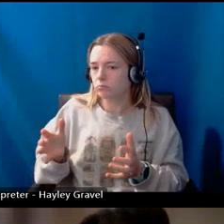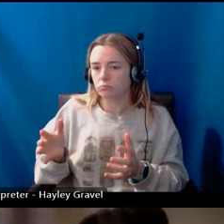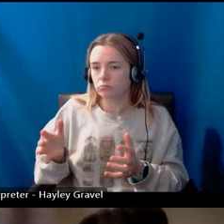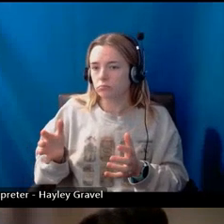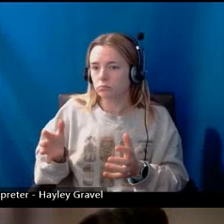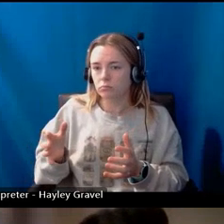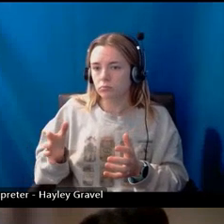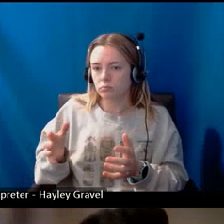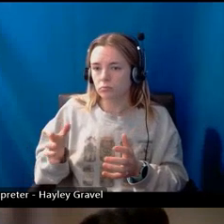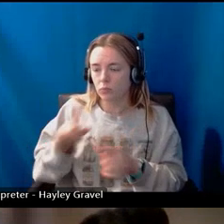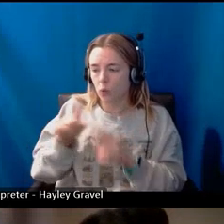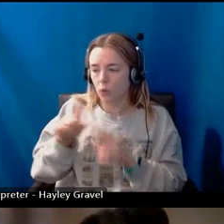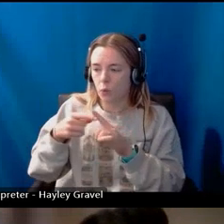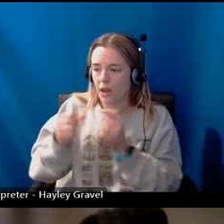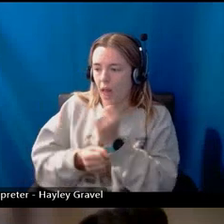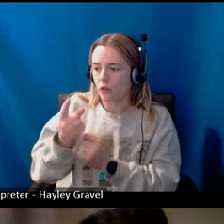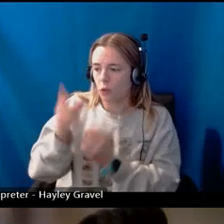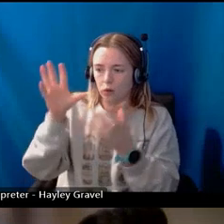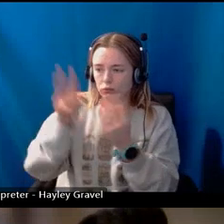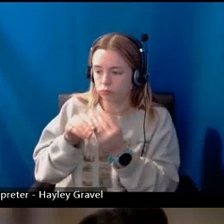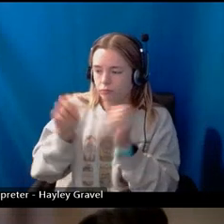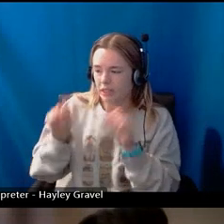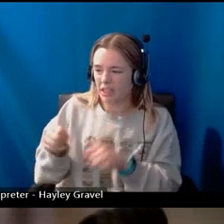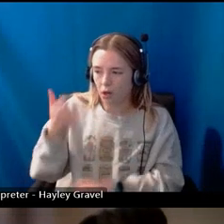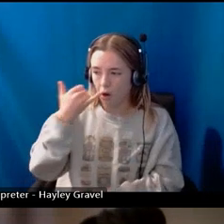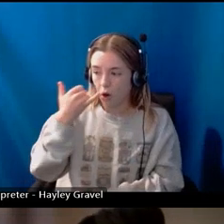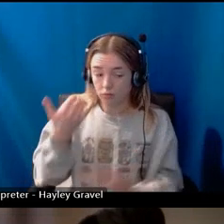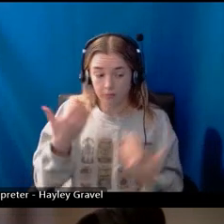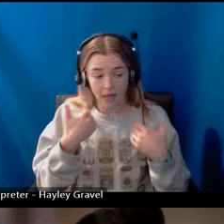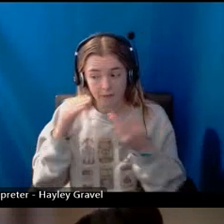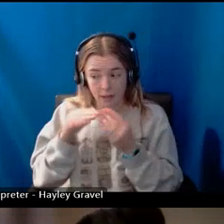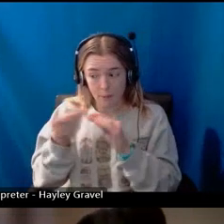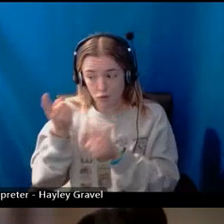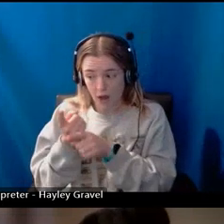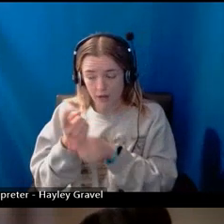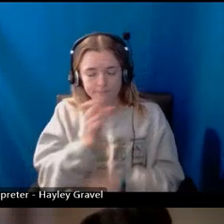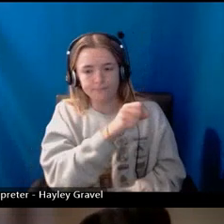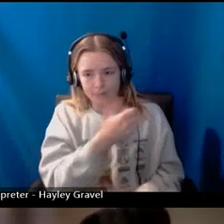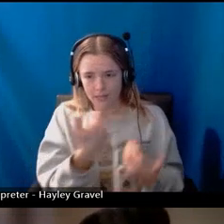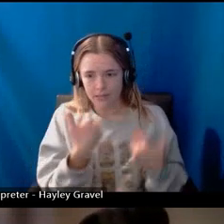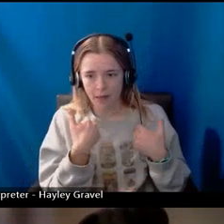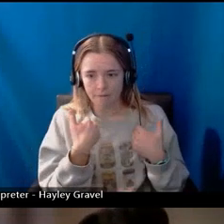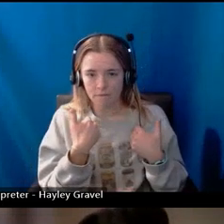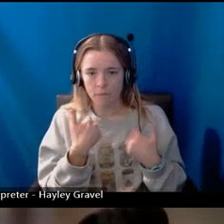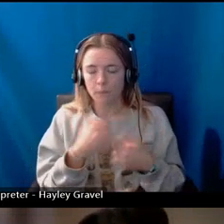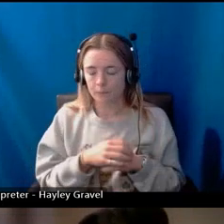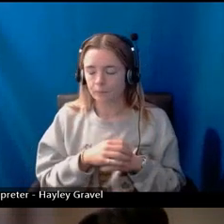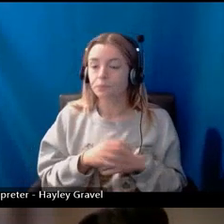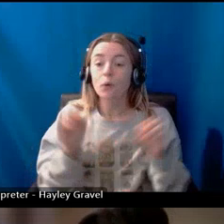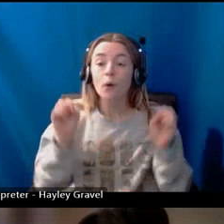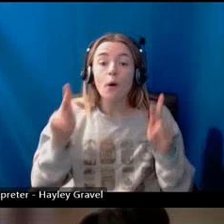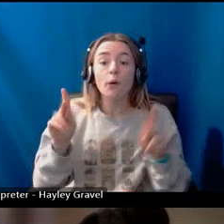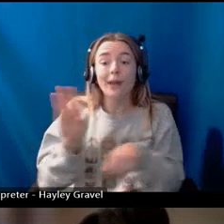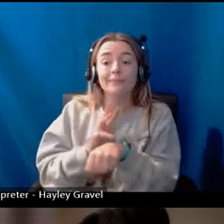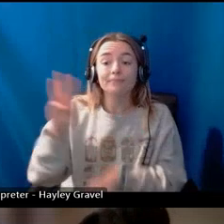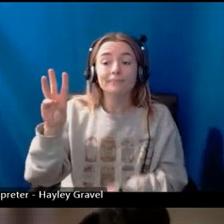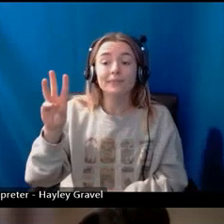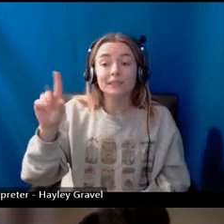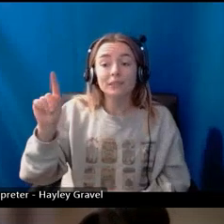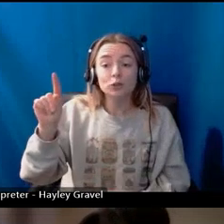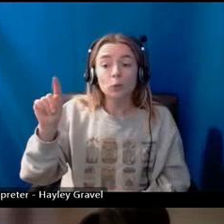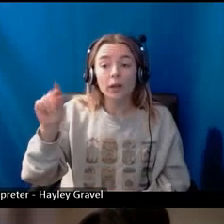When I sort of go offline here. You have my number, right? I do. Yeah. Okay, friends, 6:20.